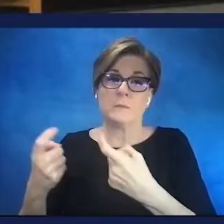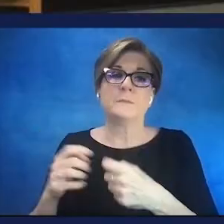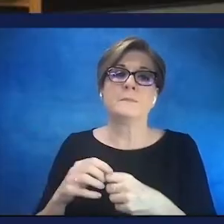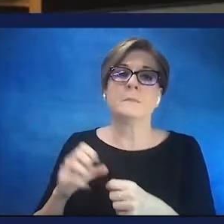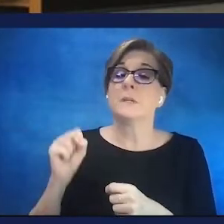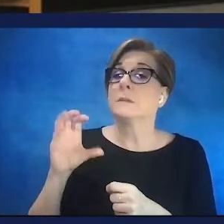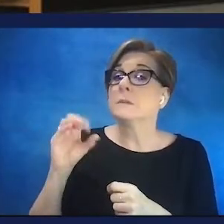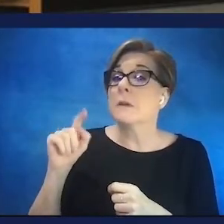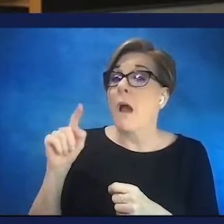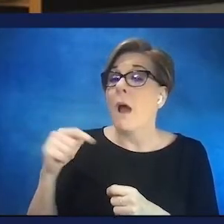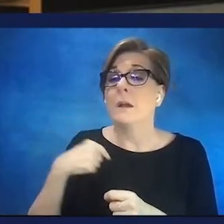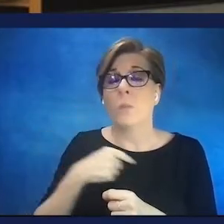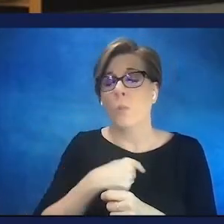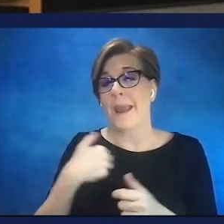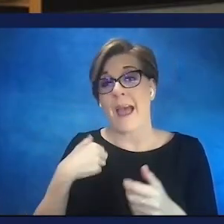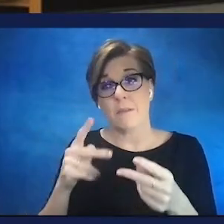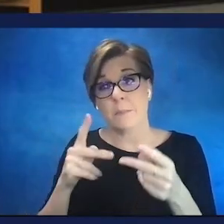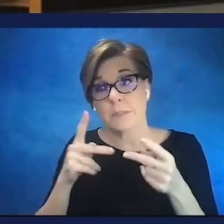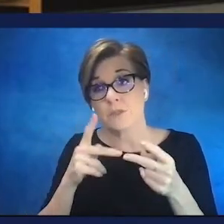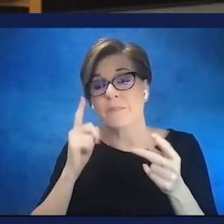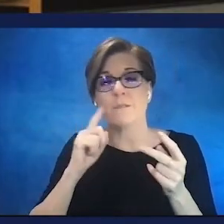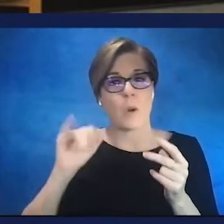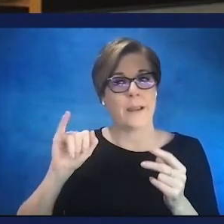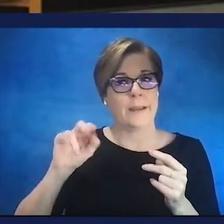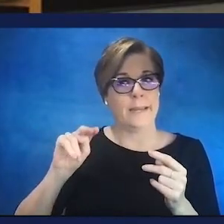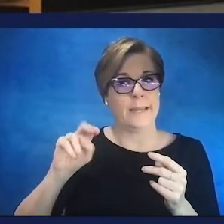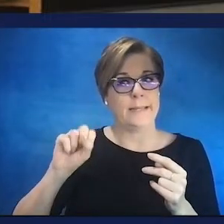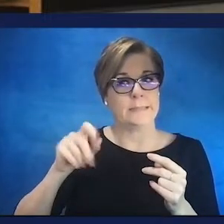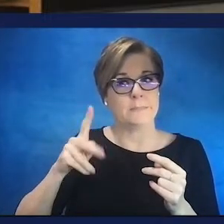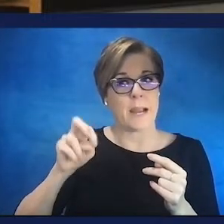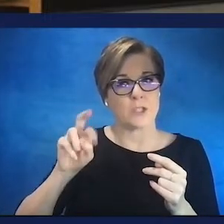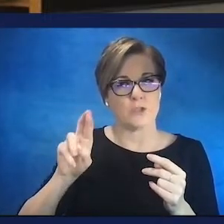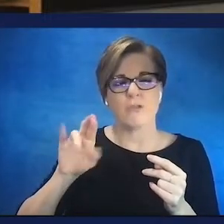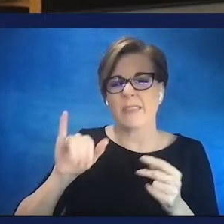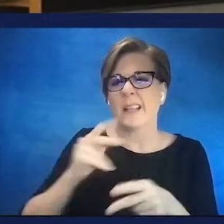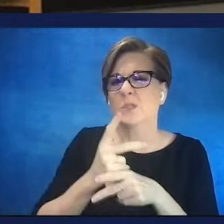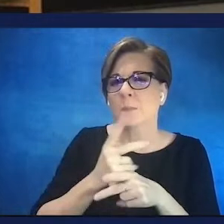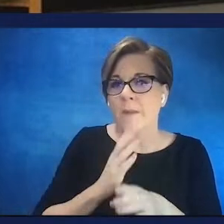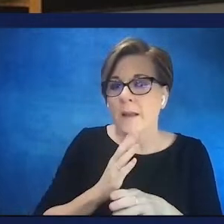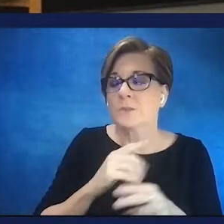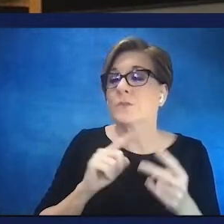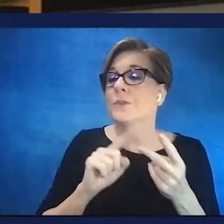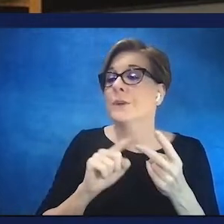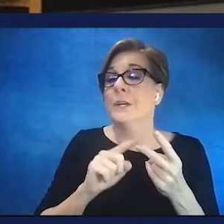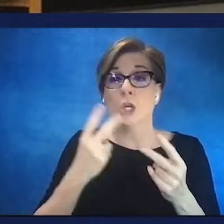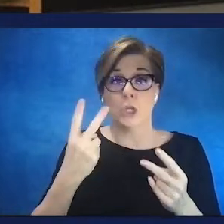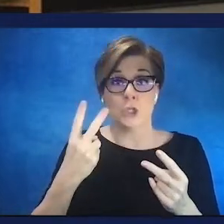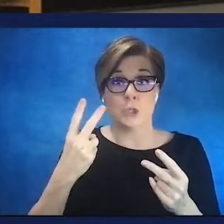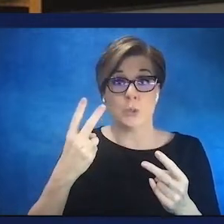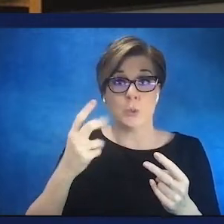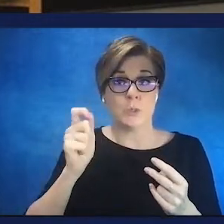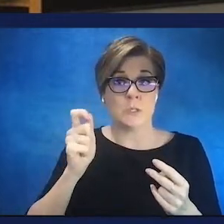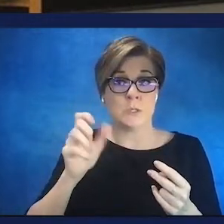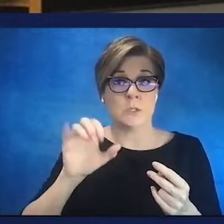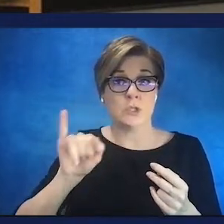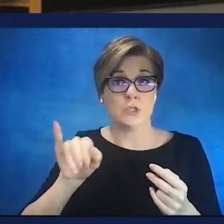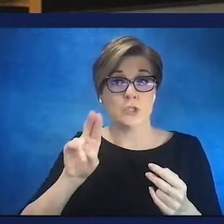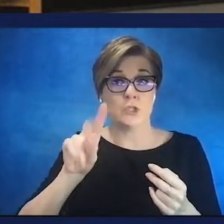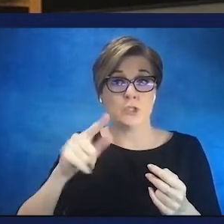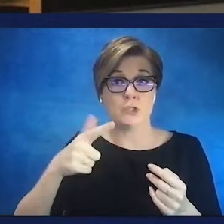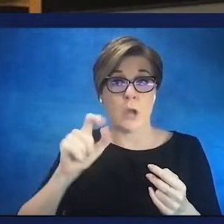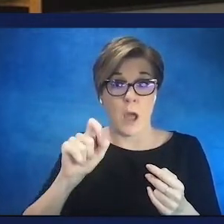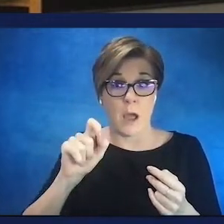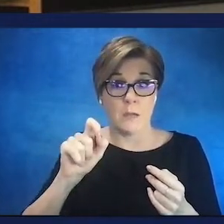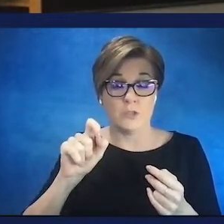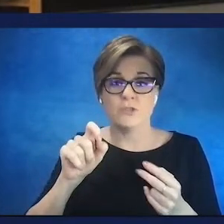elections? We'll have positions, the inspector of the voting locations, that's the supervisor. We have 2 judges. So no, those